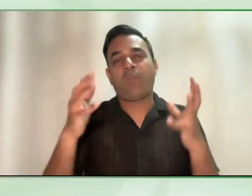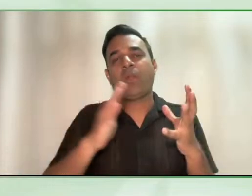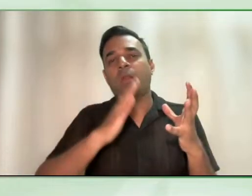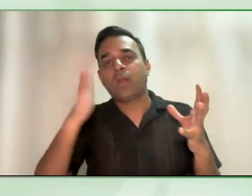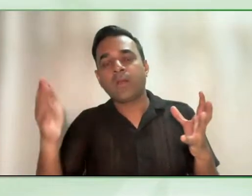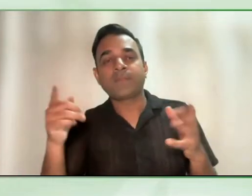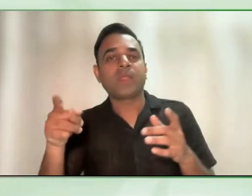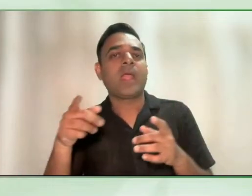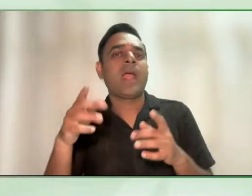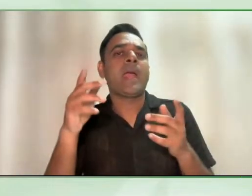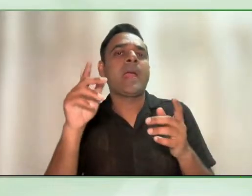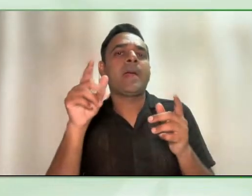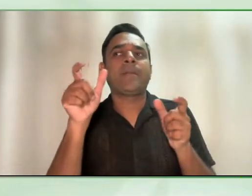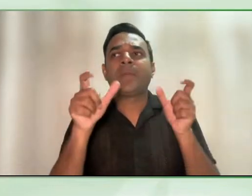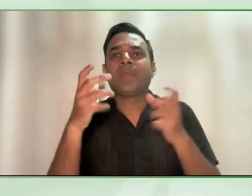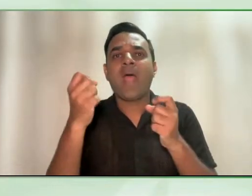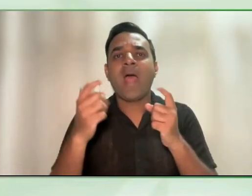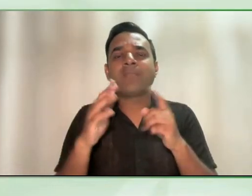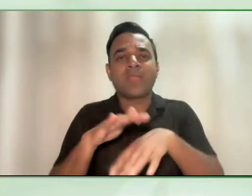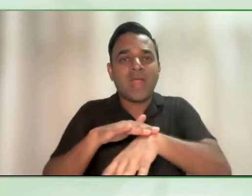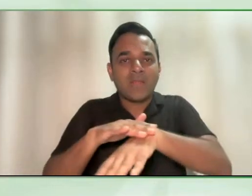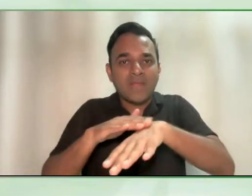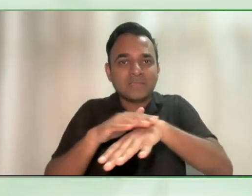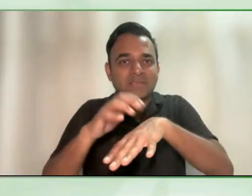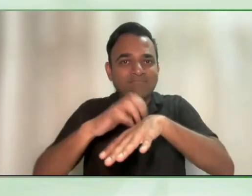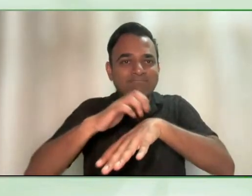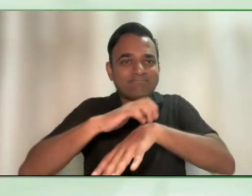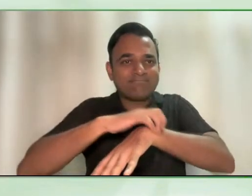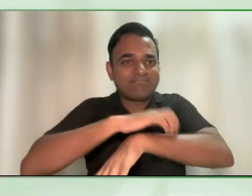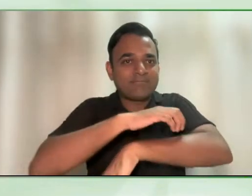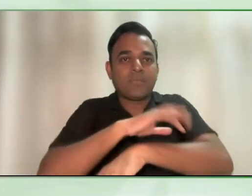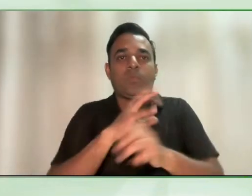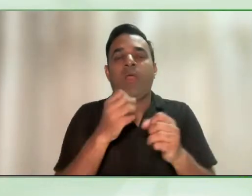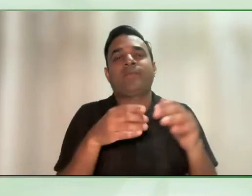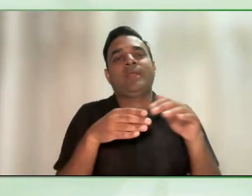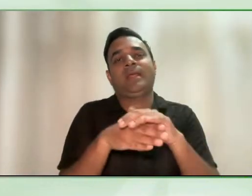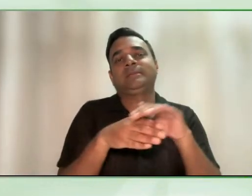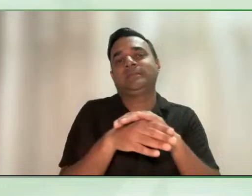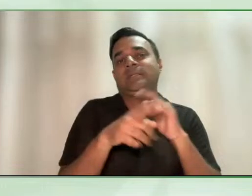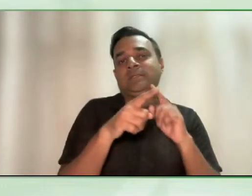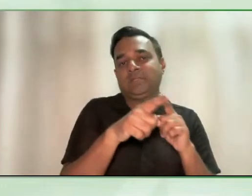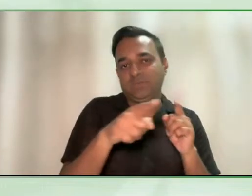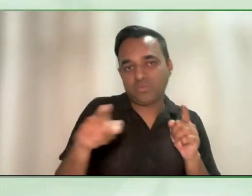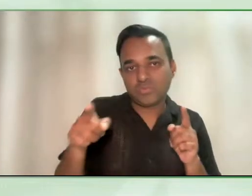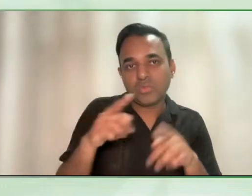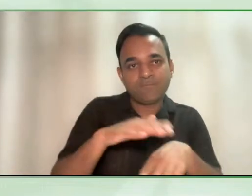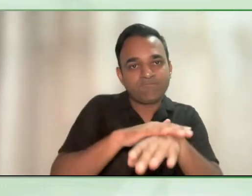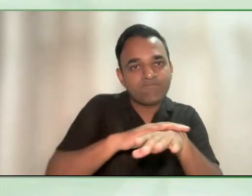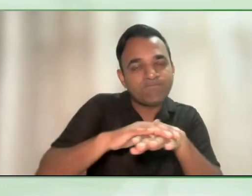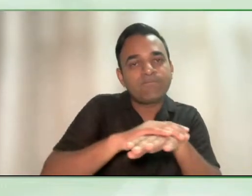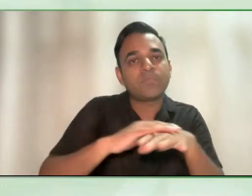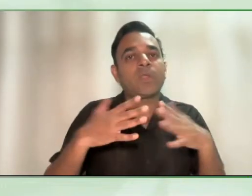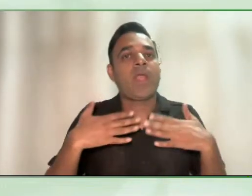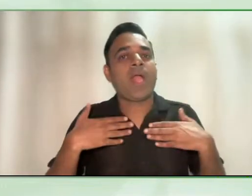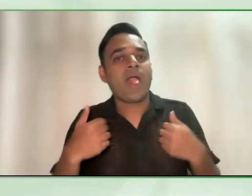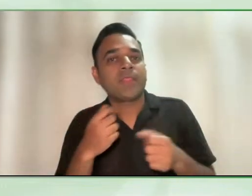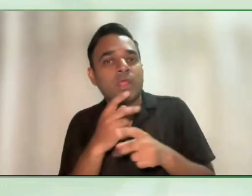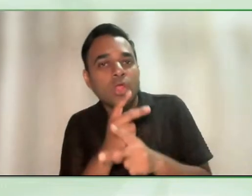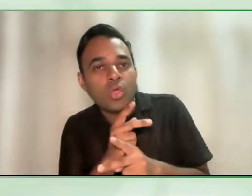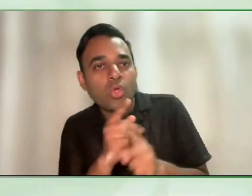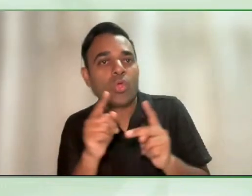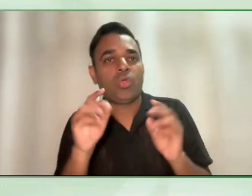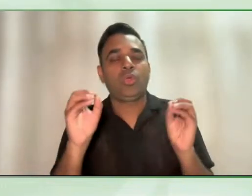greater risk or rendered more vulnerable, in quotation marks, is not because of their inherent disabilities or